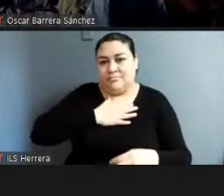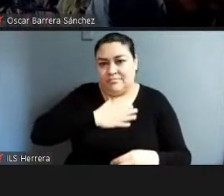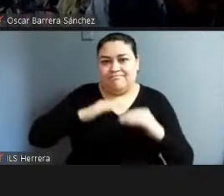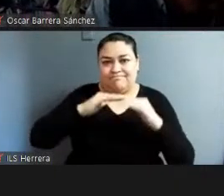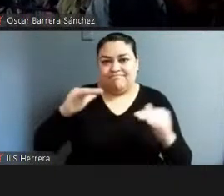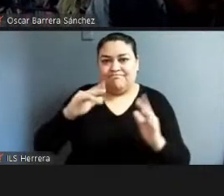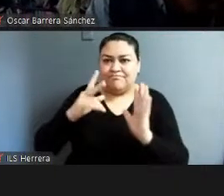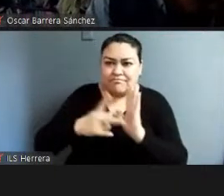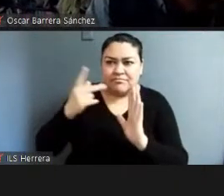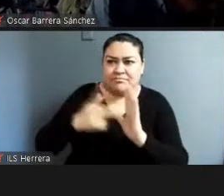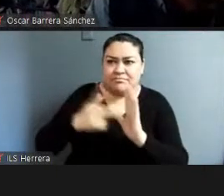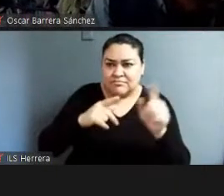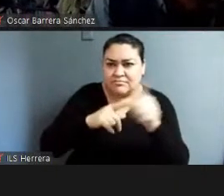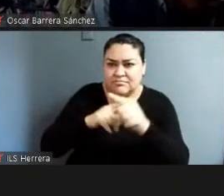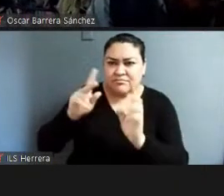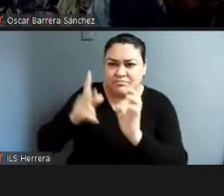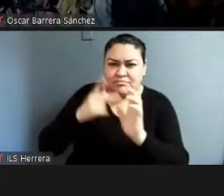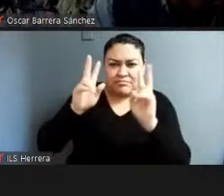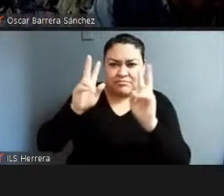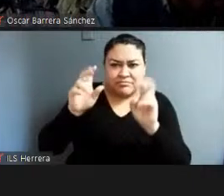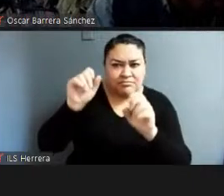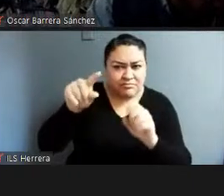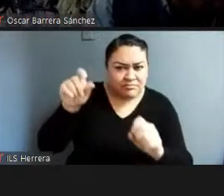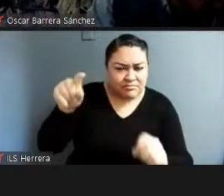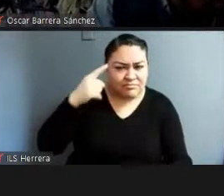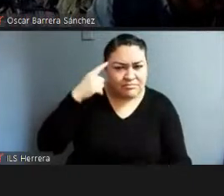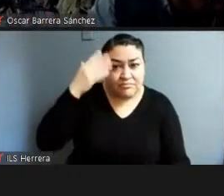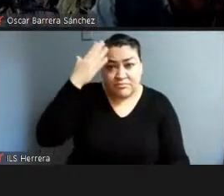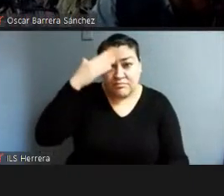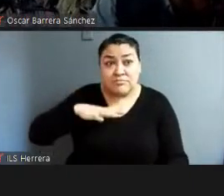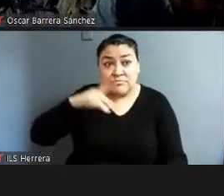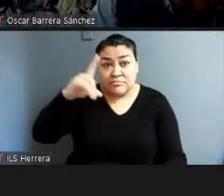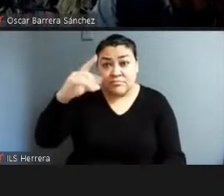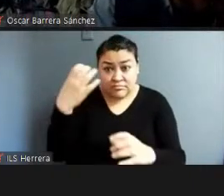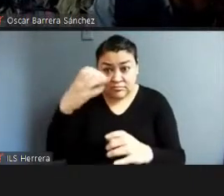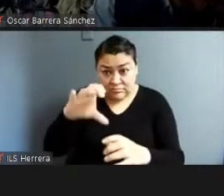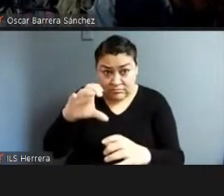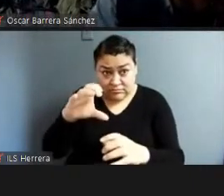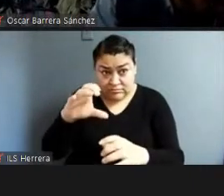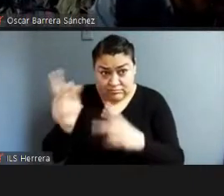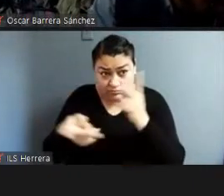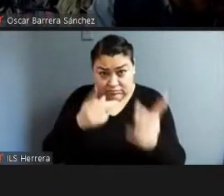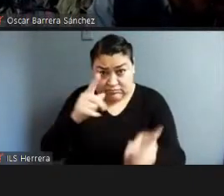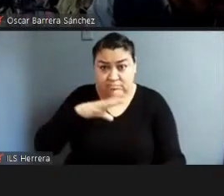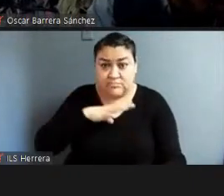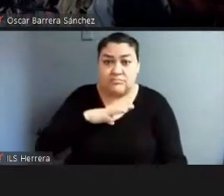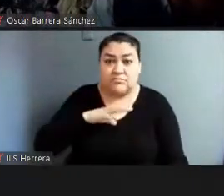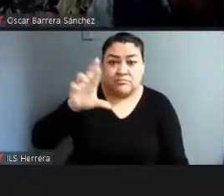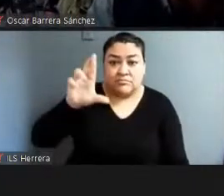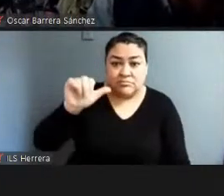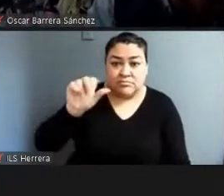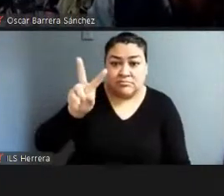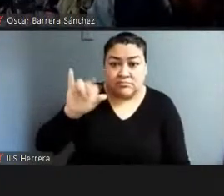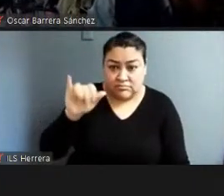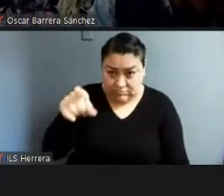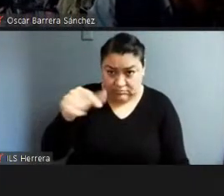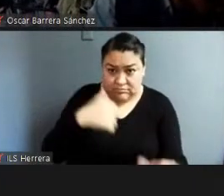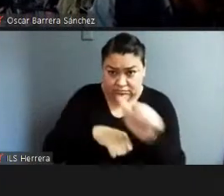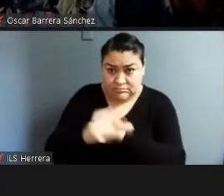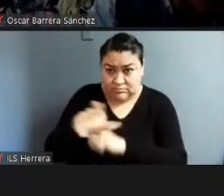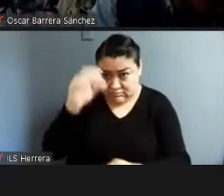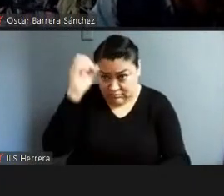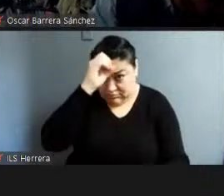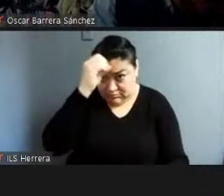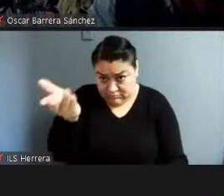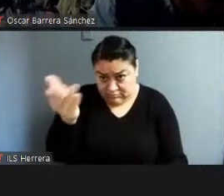in the chat. I scroll back. So I'll let Ravi give his reflections, and then maybe we can answer the question in the chat or and any other